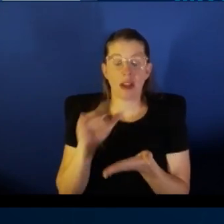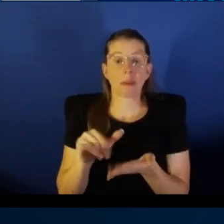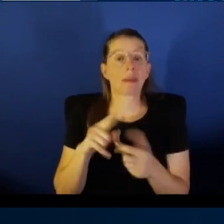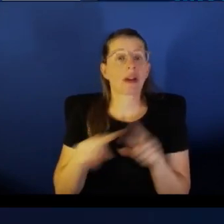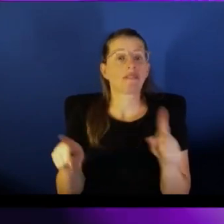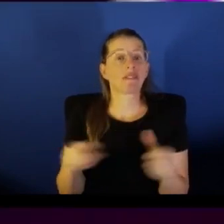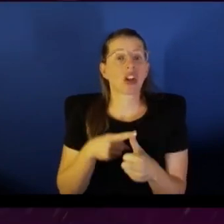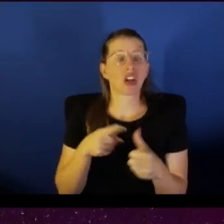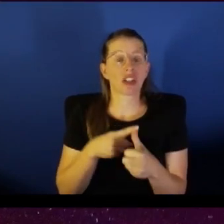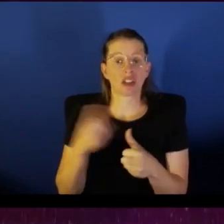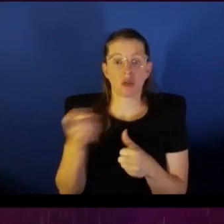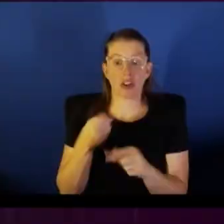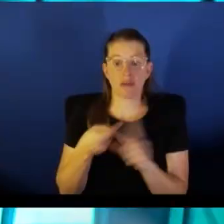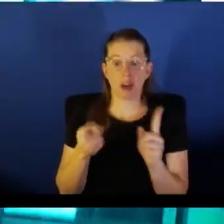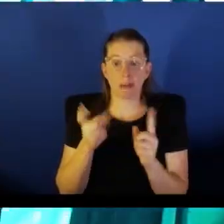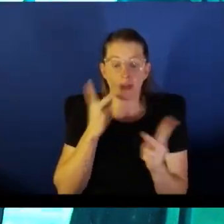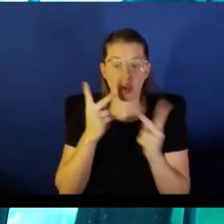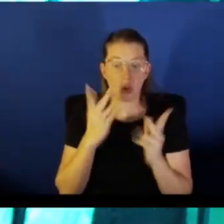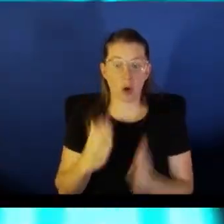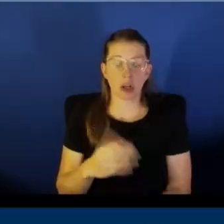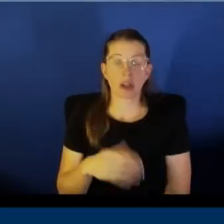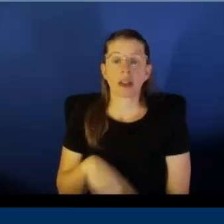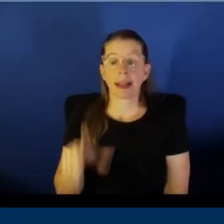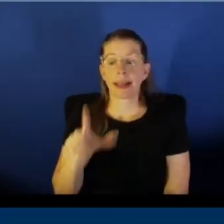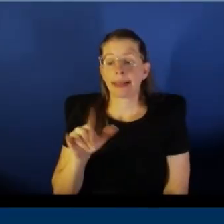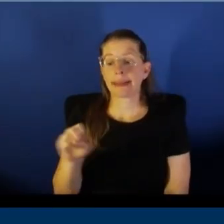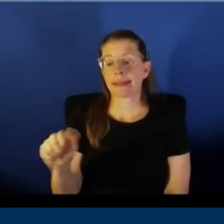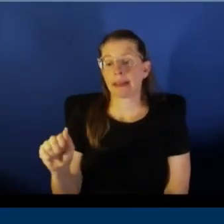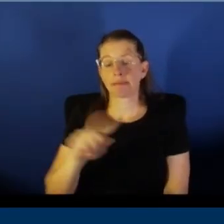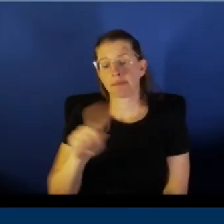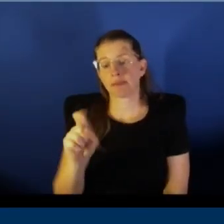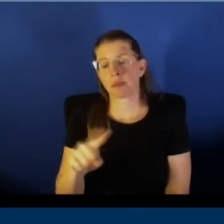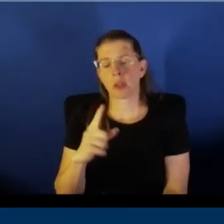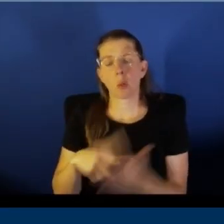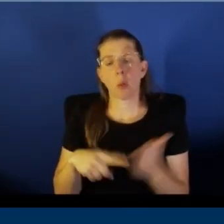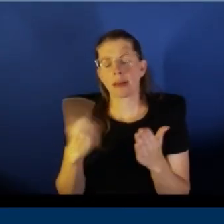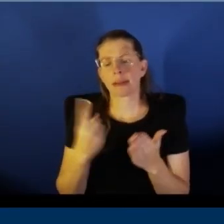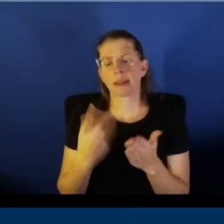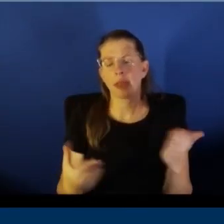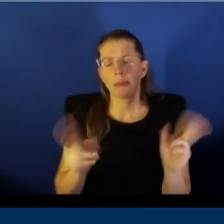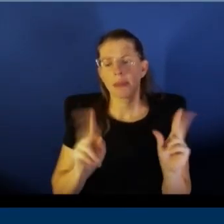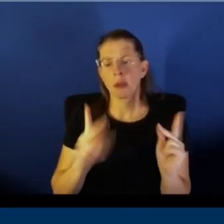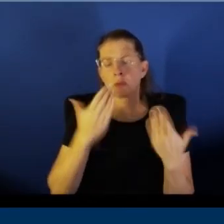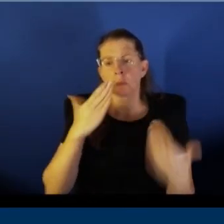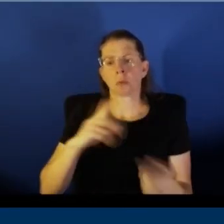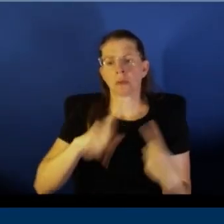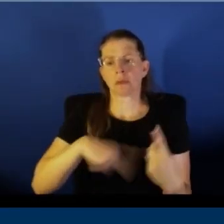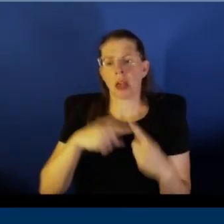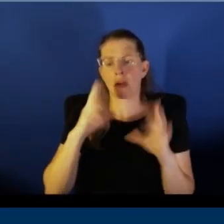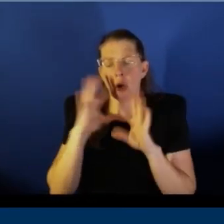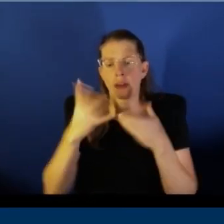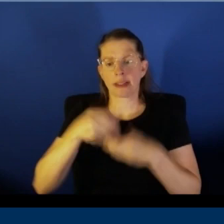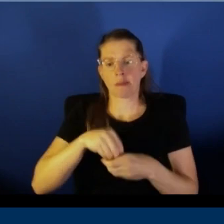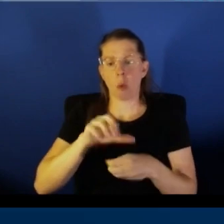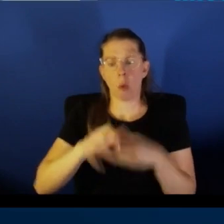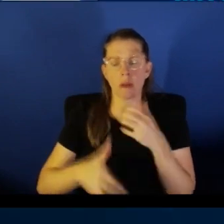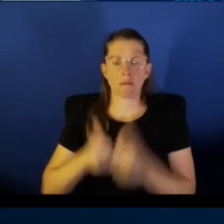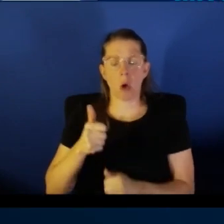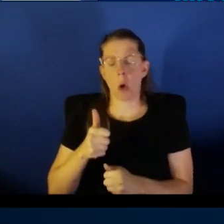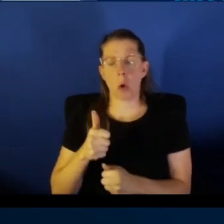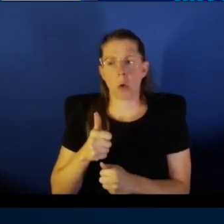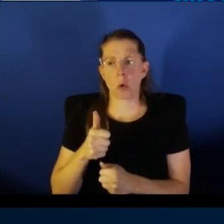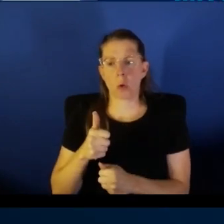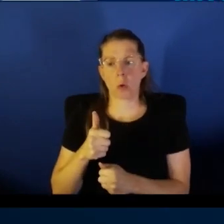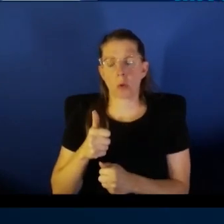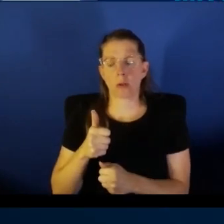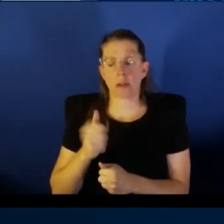question from one of our viewers, from Lisa. What is something people may not know about autism, or maybe what's one of the most